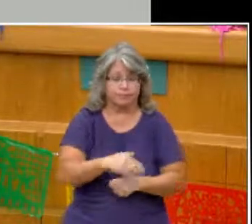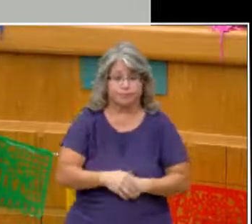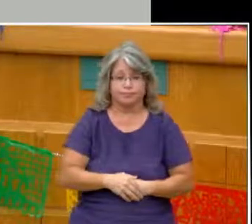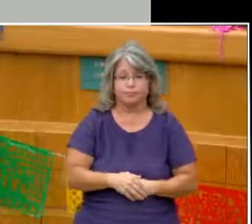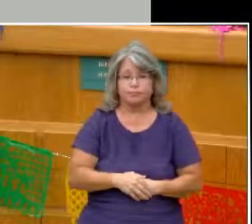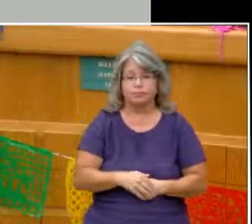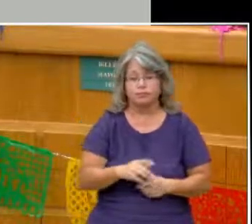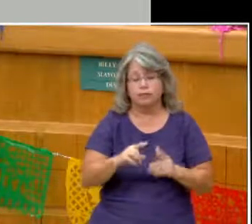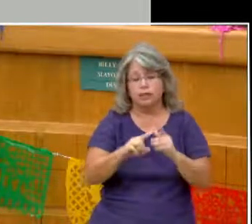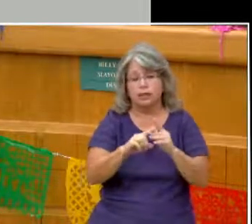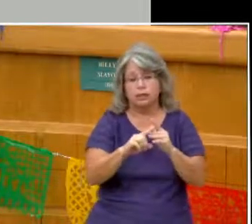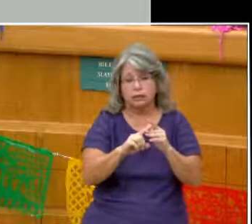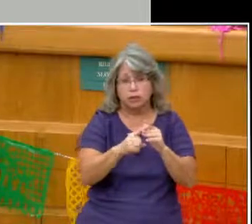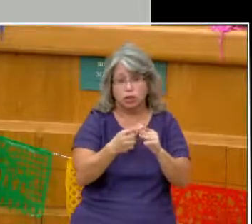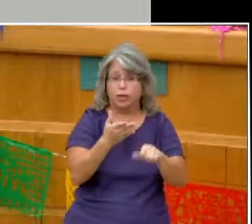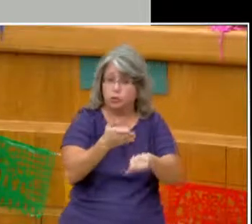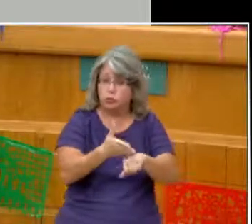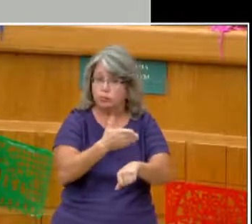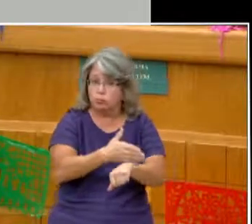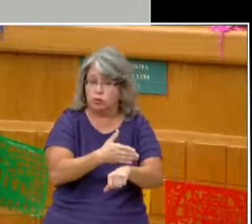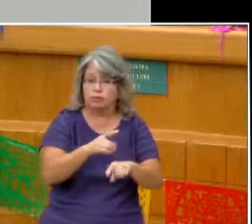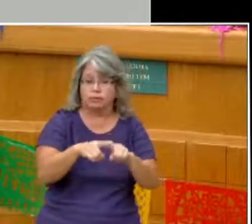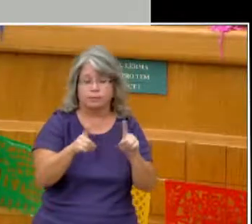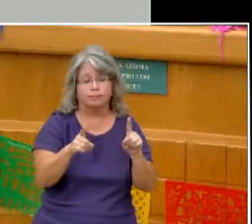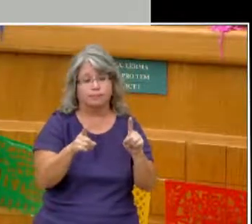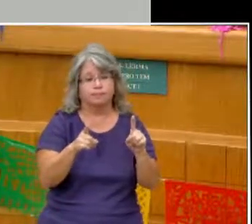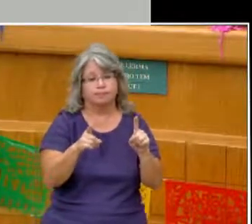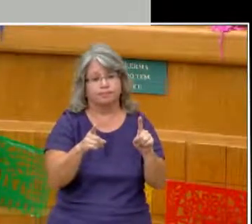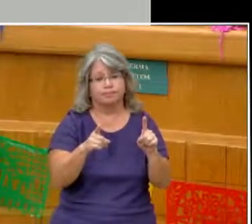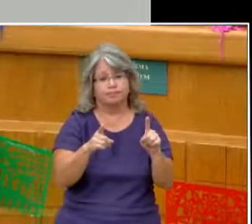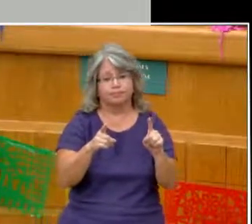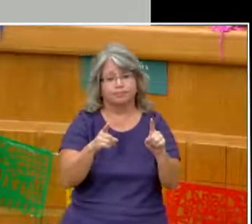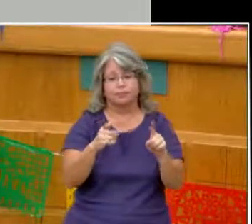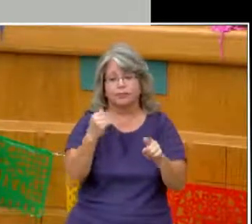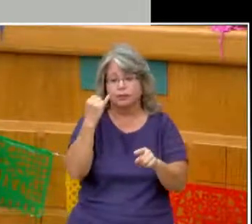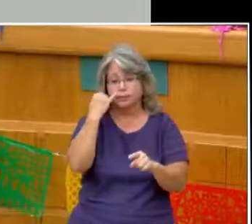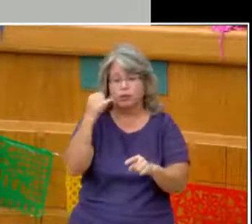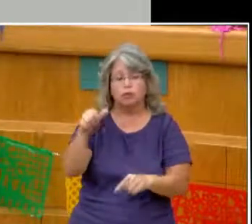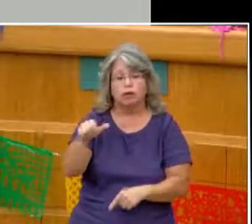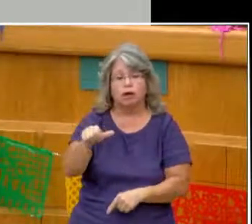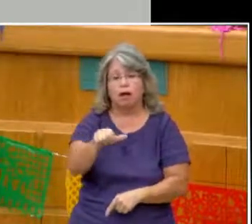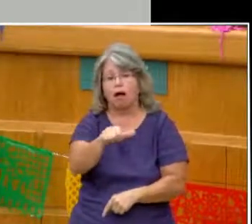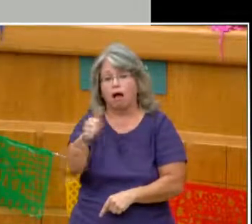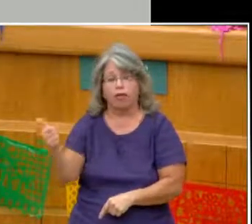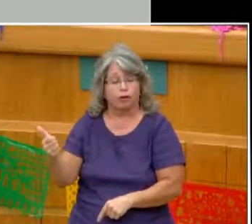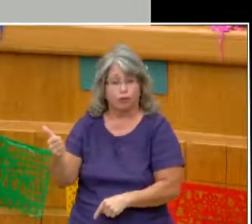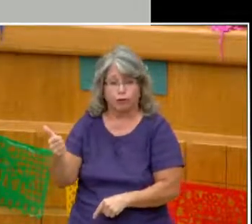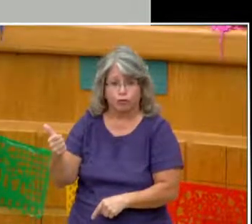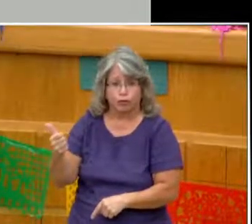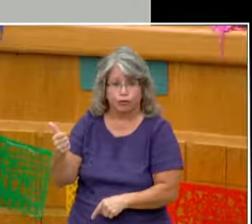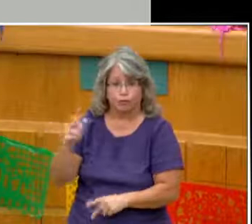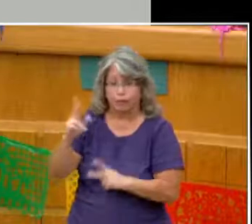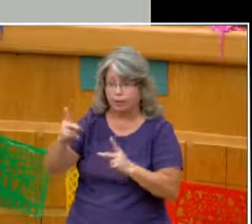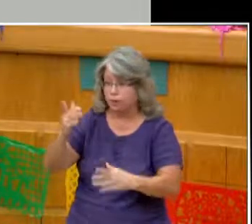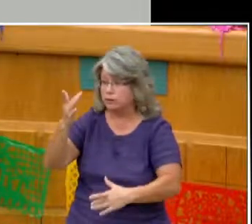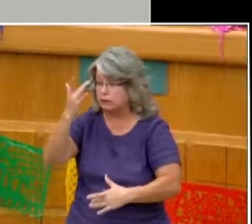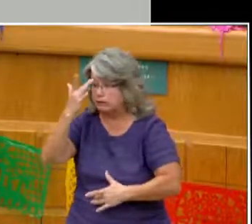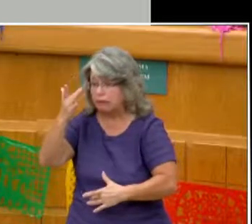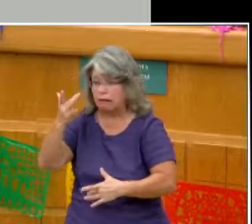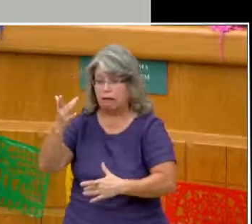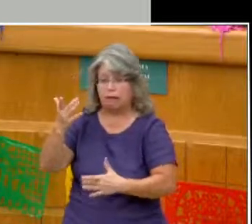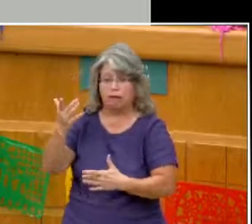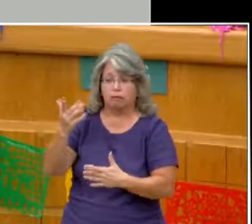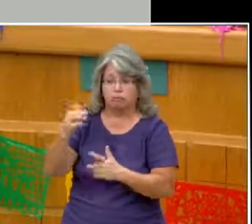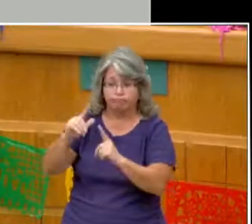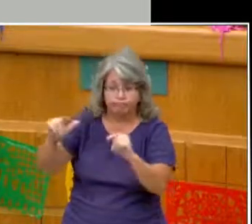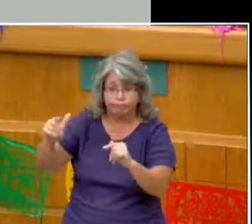coastal bend hospitals are available for additional inpatients right now. These are staffed beds. But you can see normally